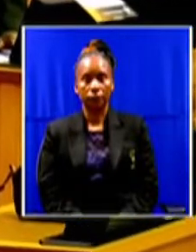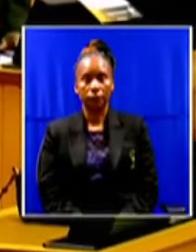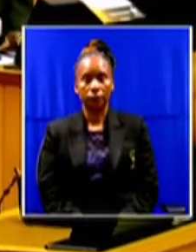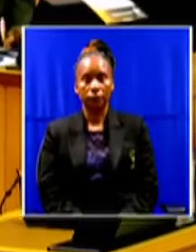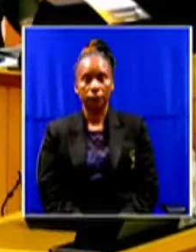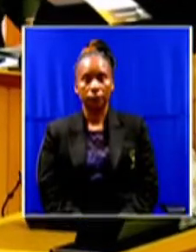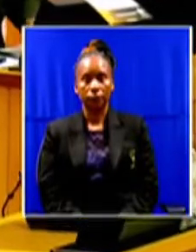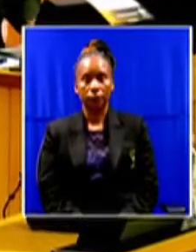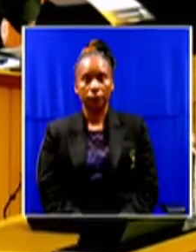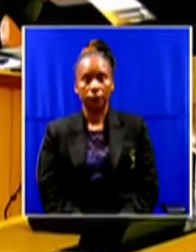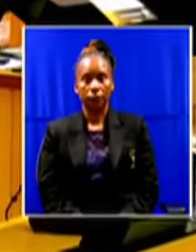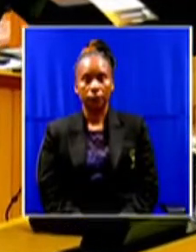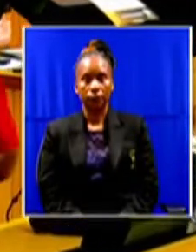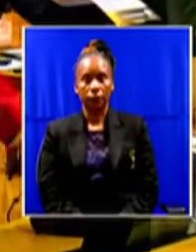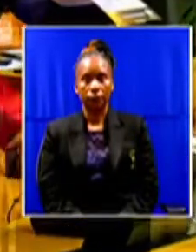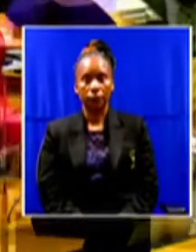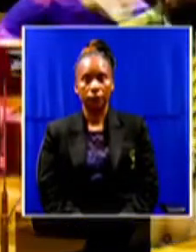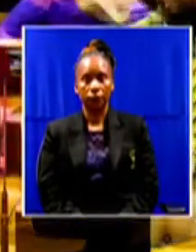Thank you. May be seated.